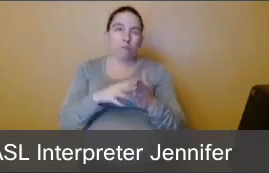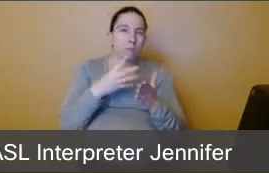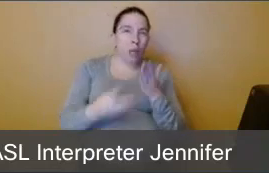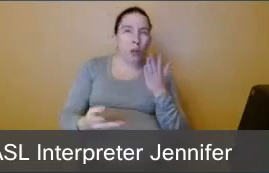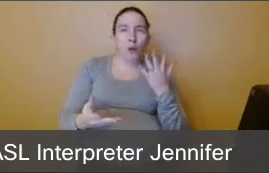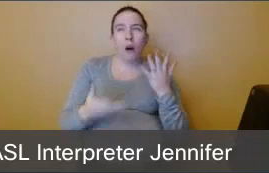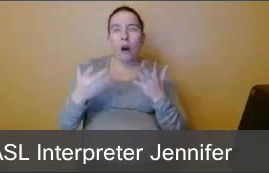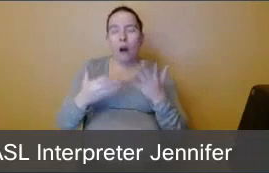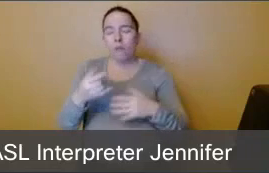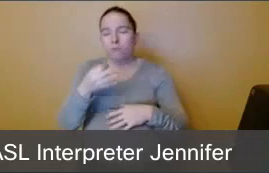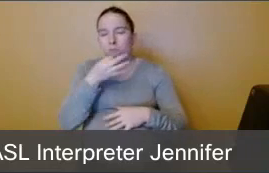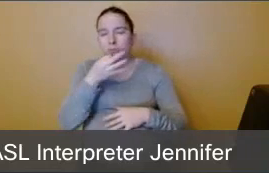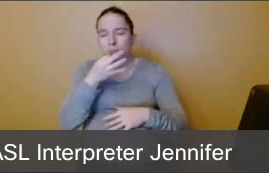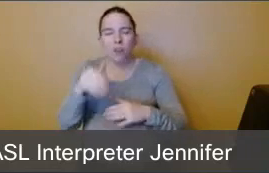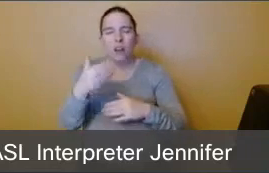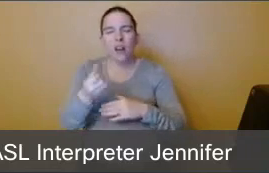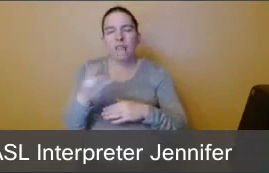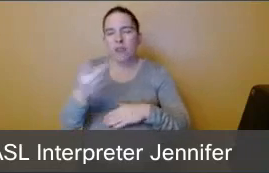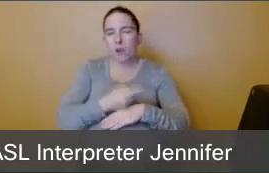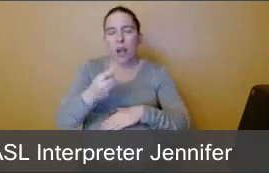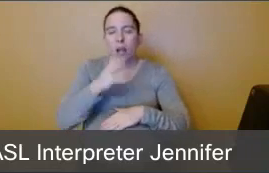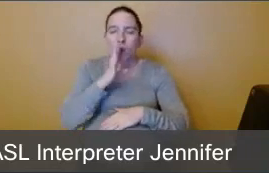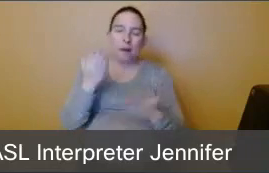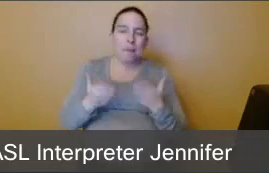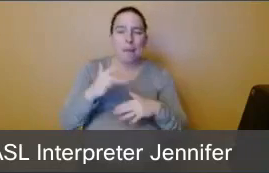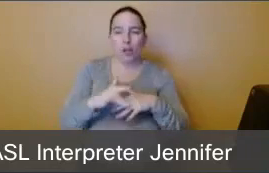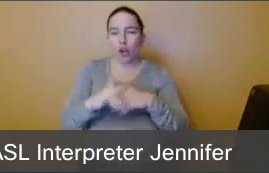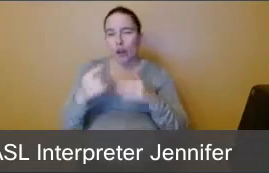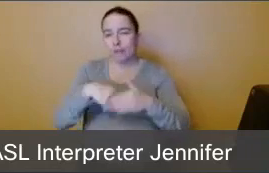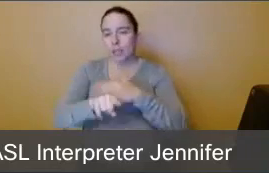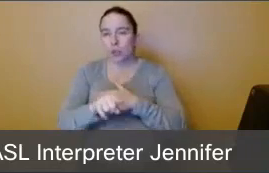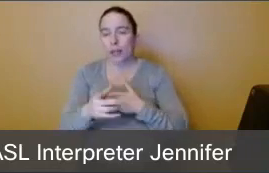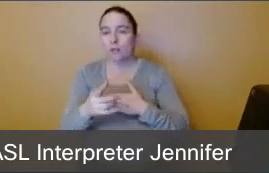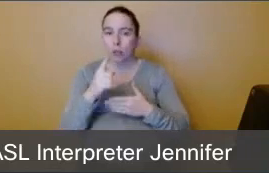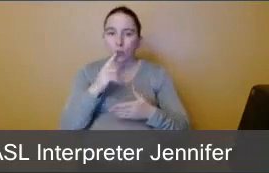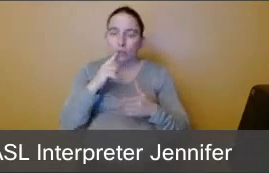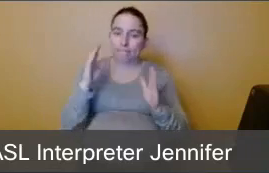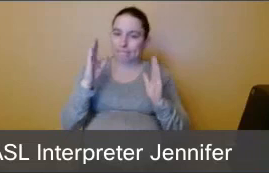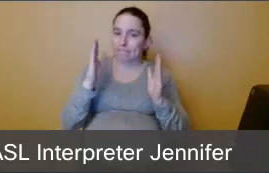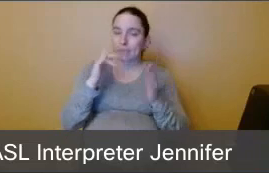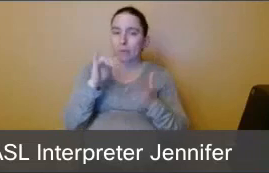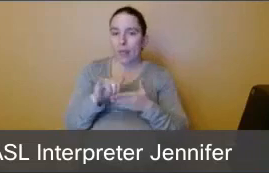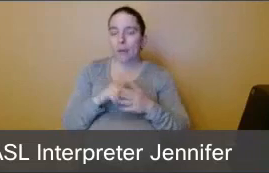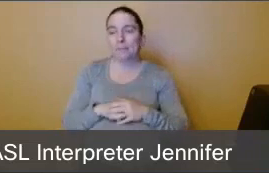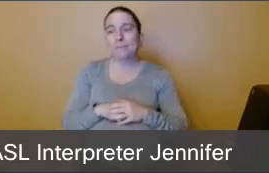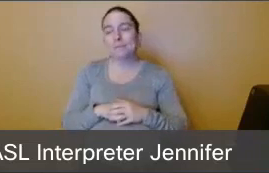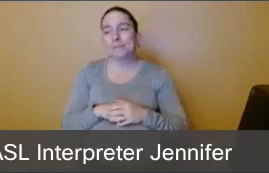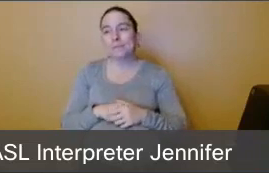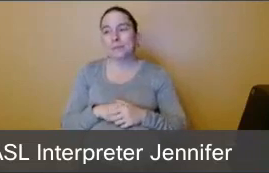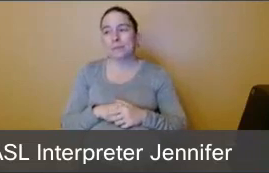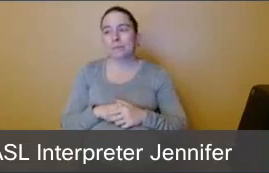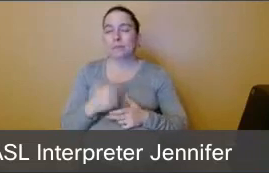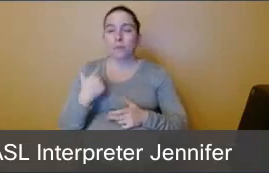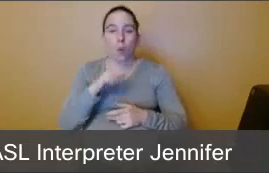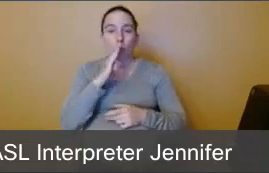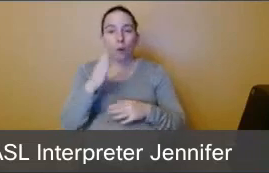webinar in the coming days, either probably early next week. So please stay tuned for that. We will be